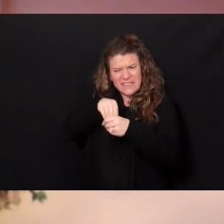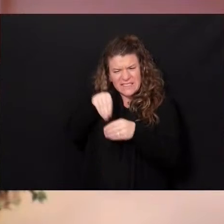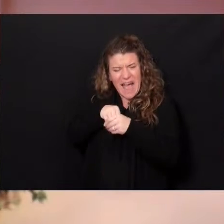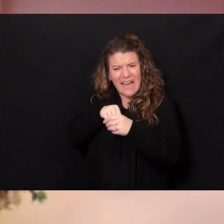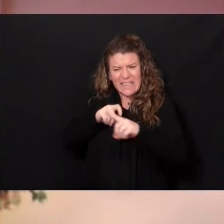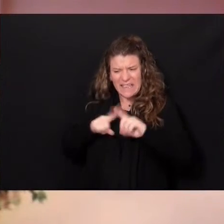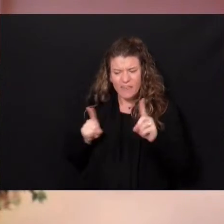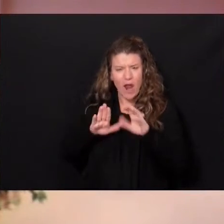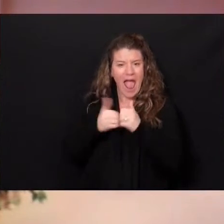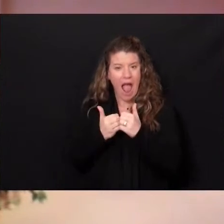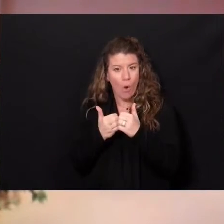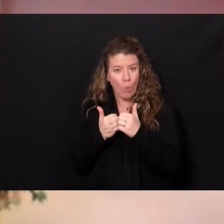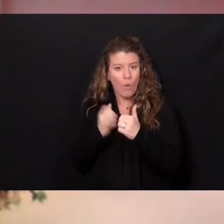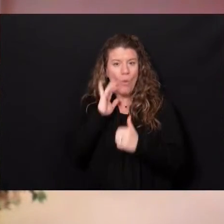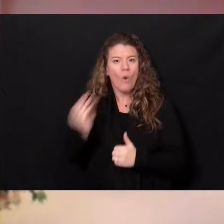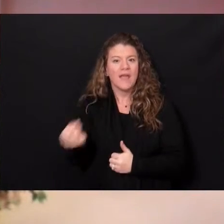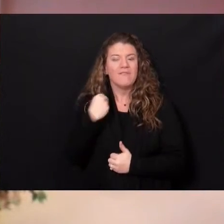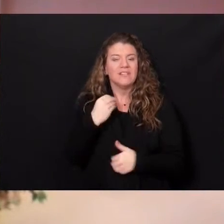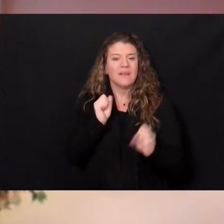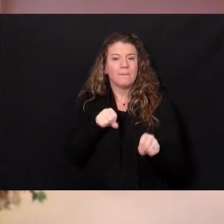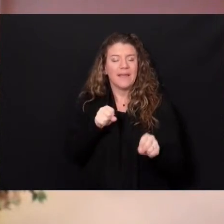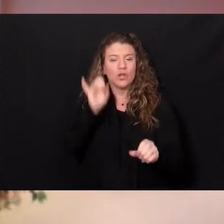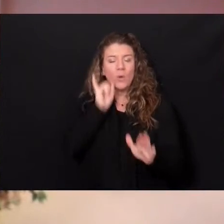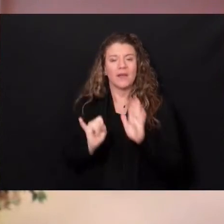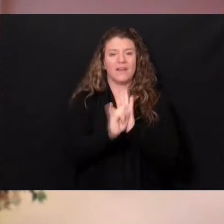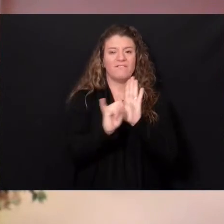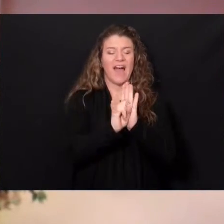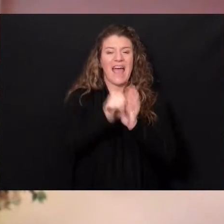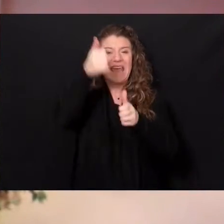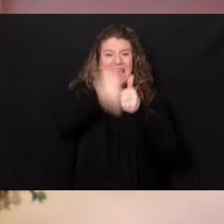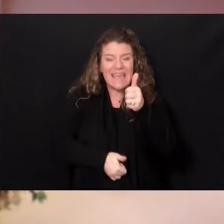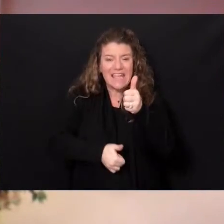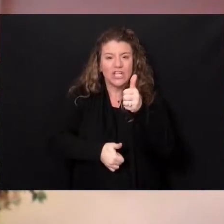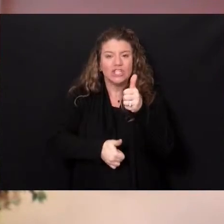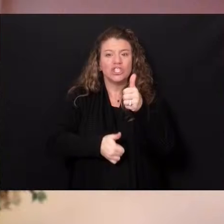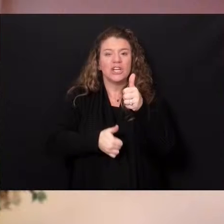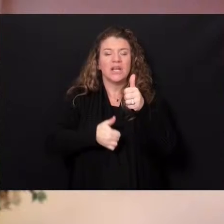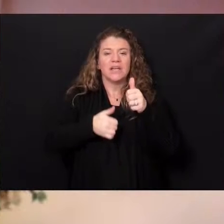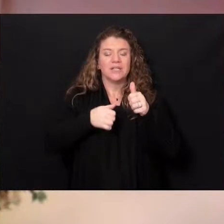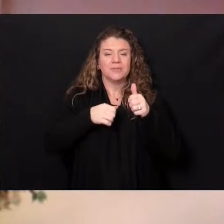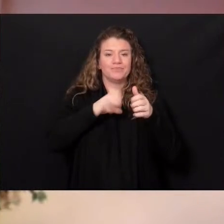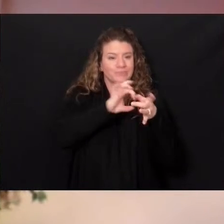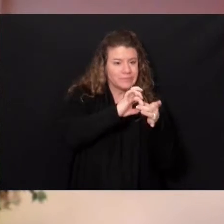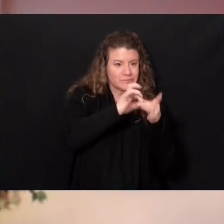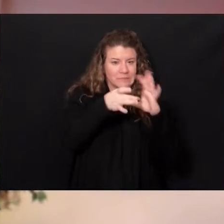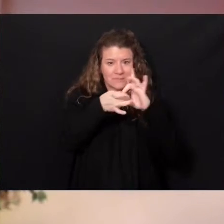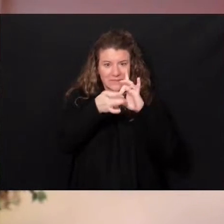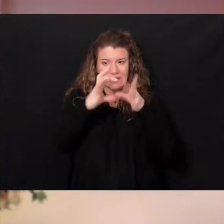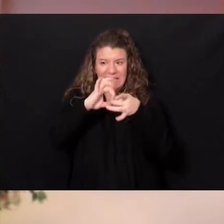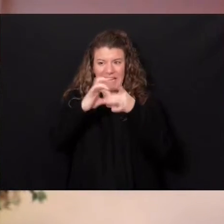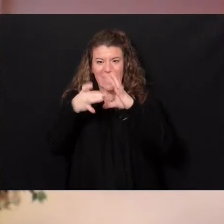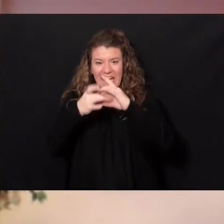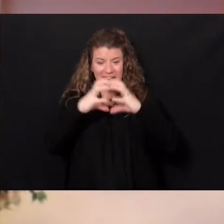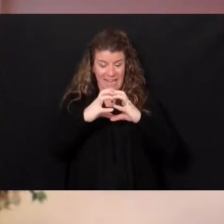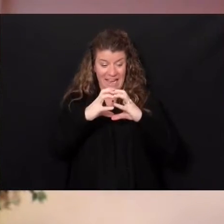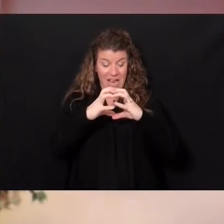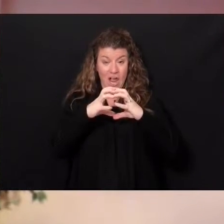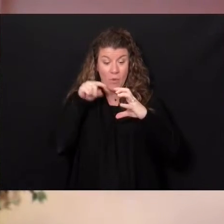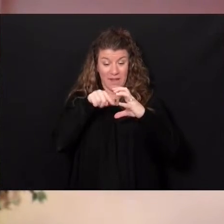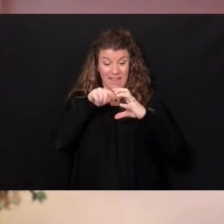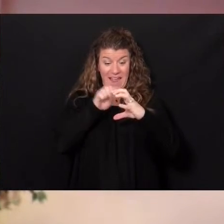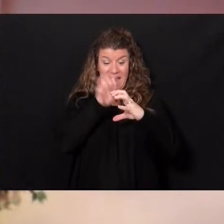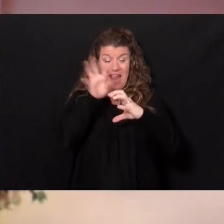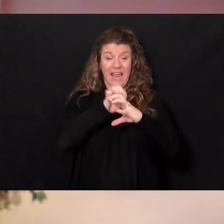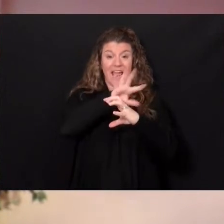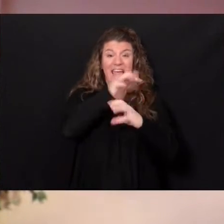consists of is to be able to identify each base pair in any virus that we look at so